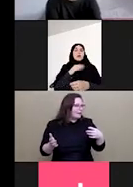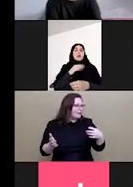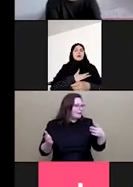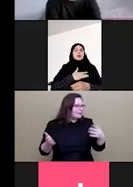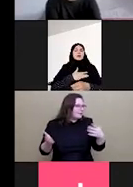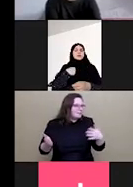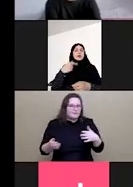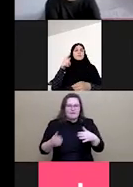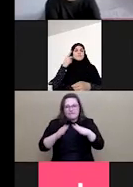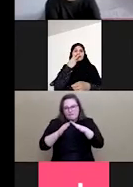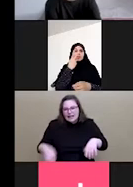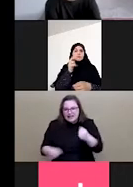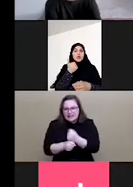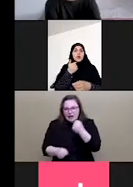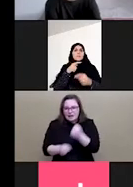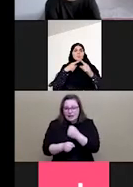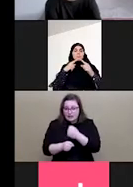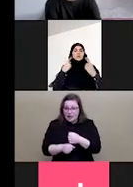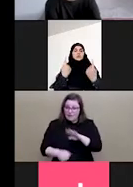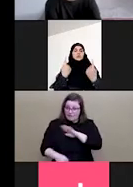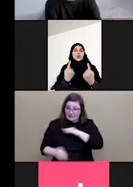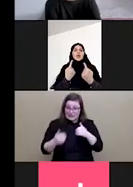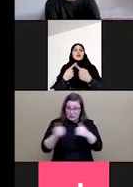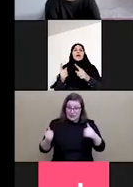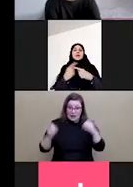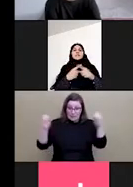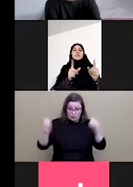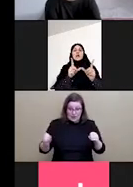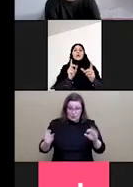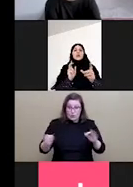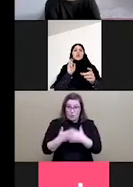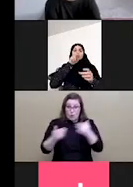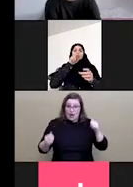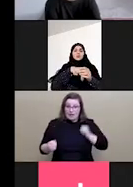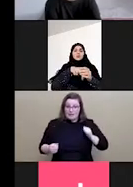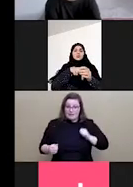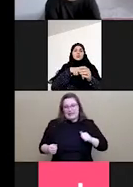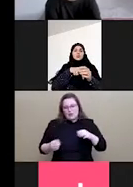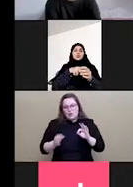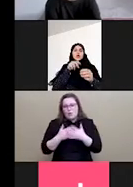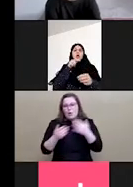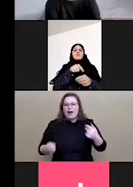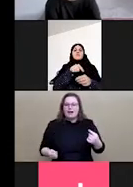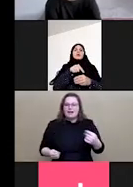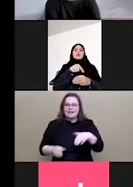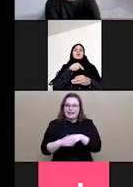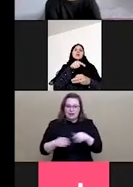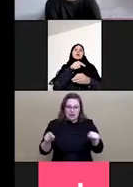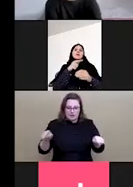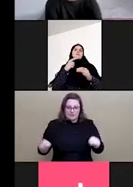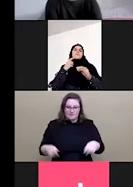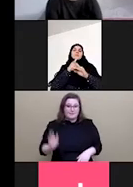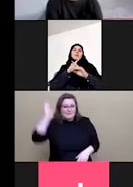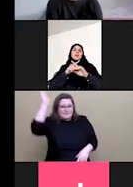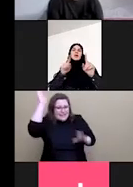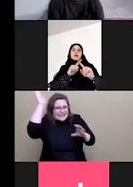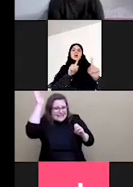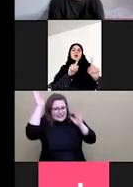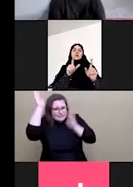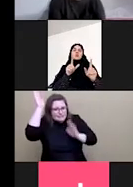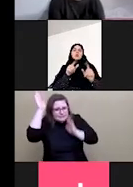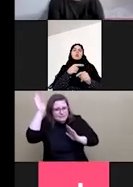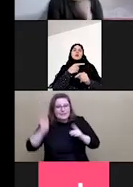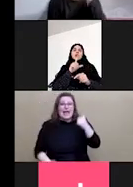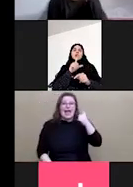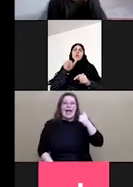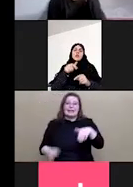peace building initiatives? Leila, just yes? 1 second, because we have one participant raising